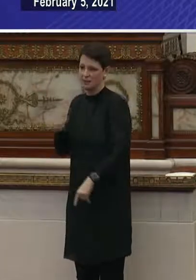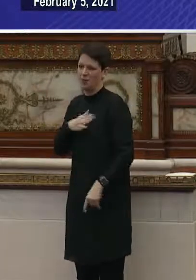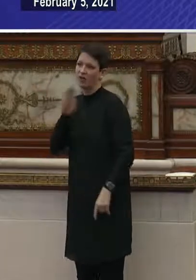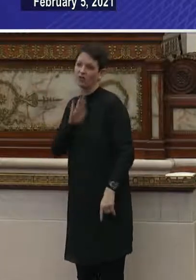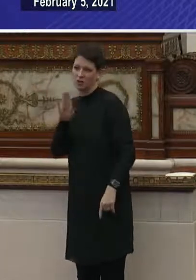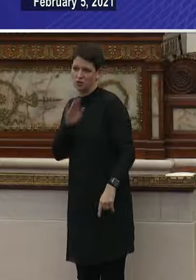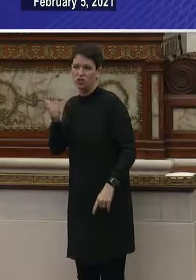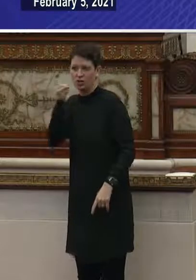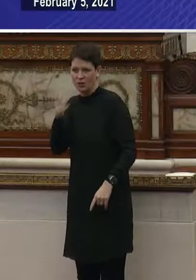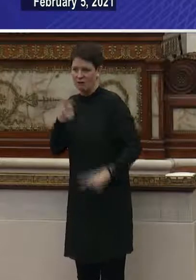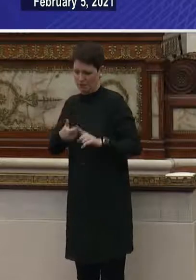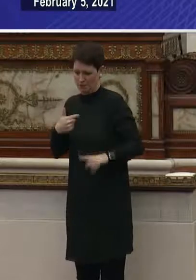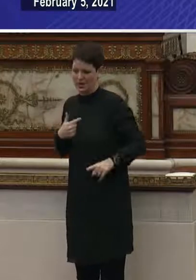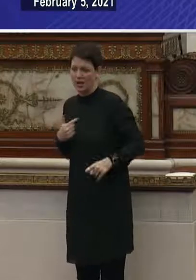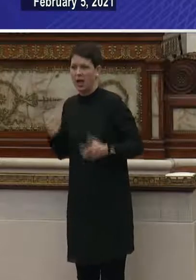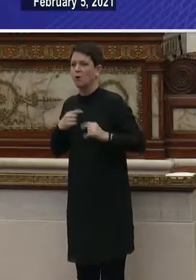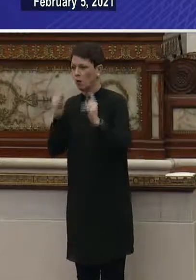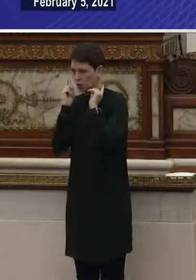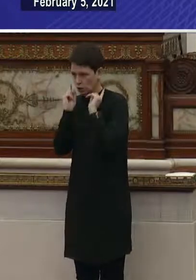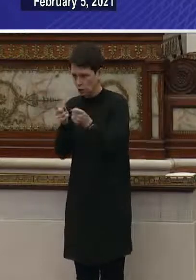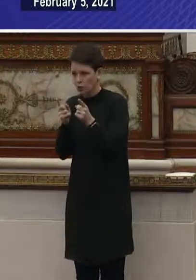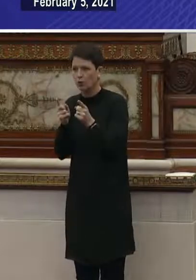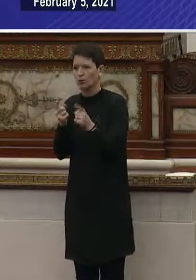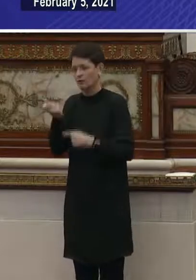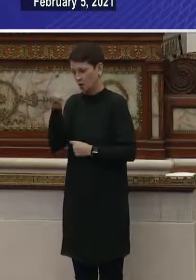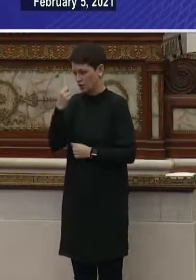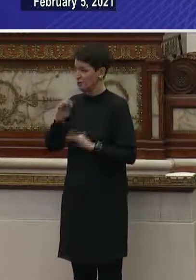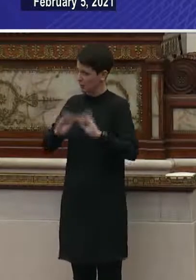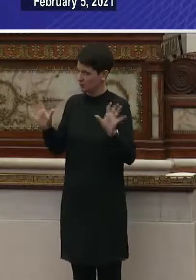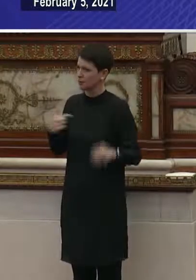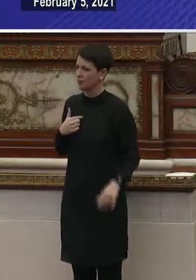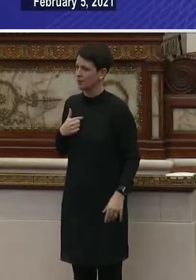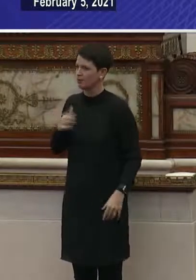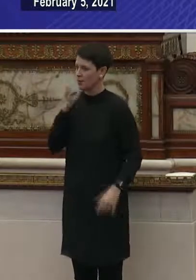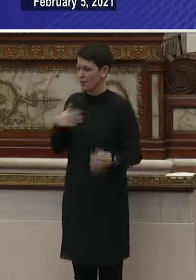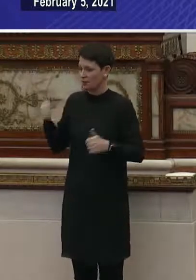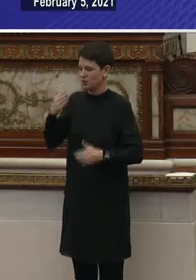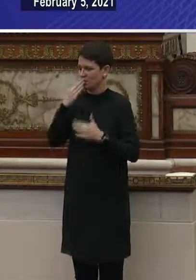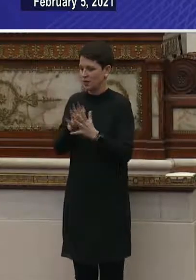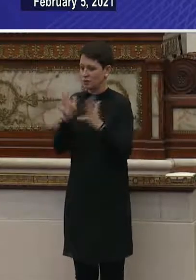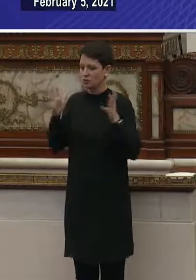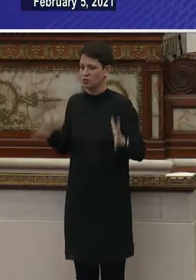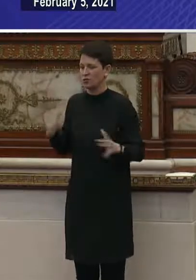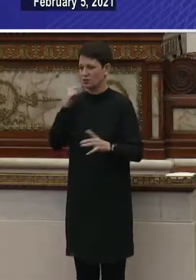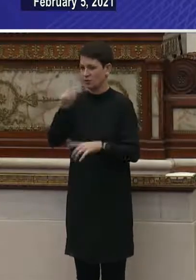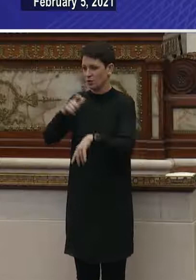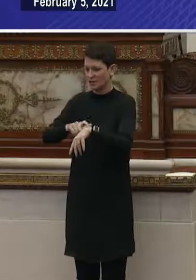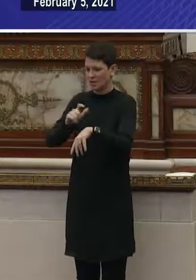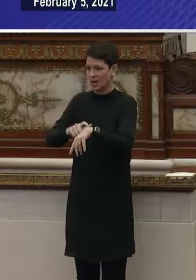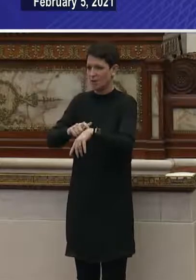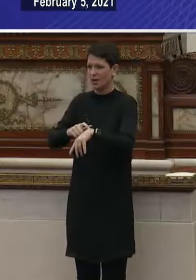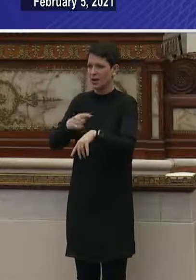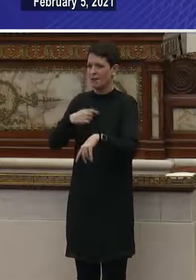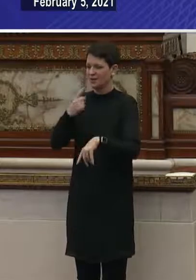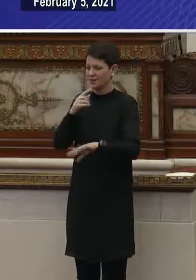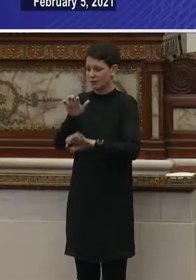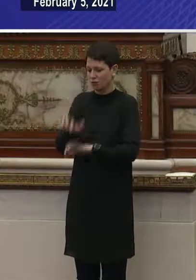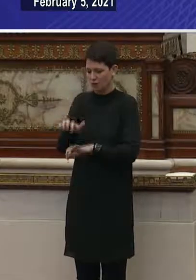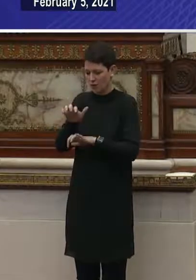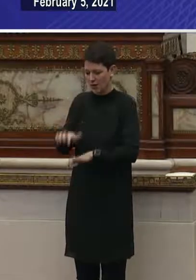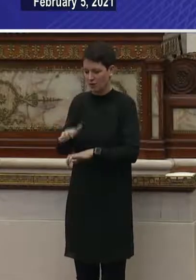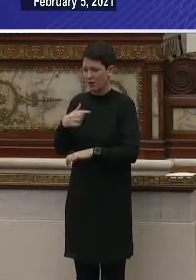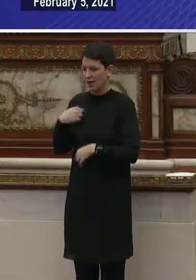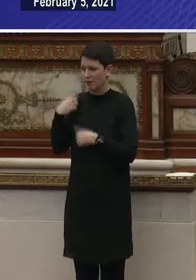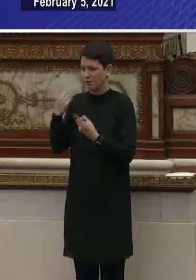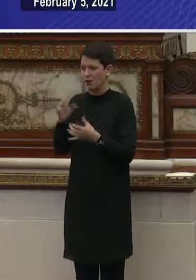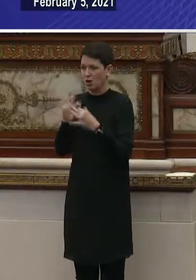frustration that you hear, Doc. I want you to understand that. Madam Chair, thank you so very much for your time, and I must state for the record, I've been